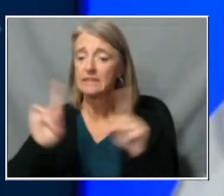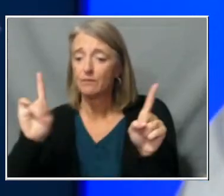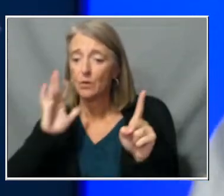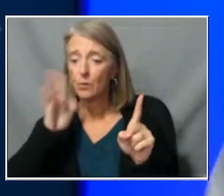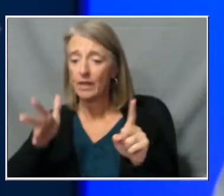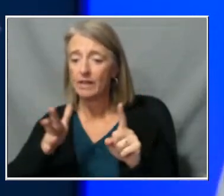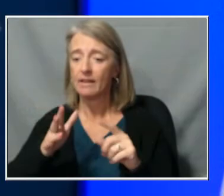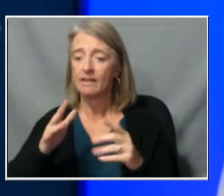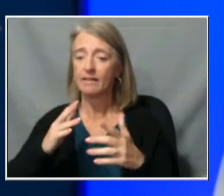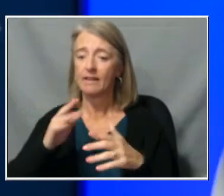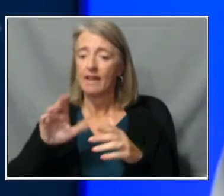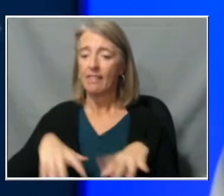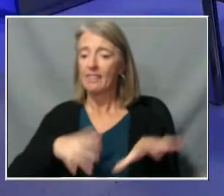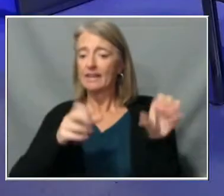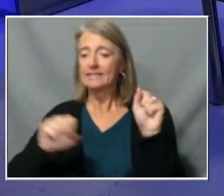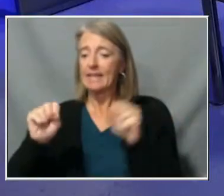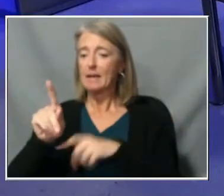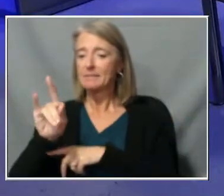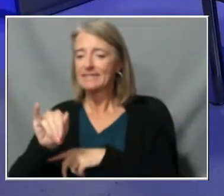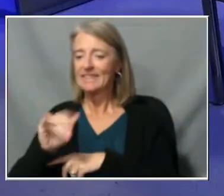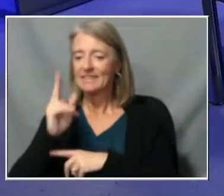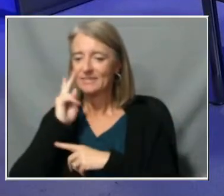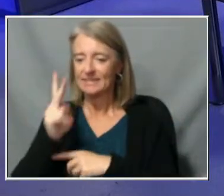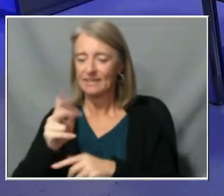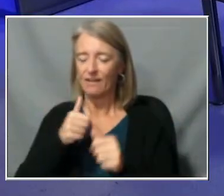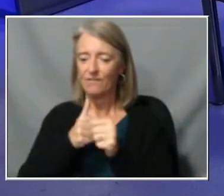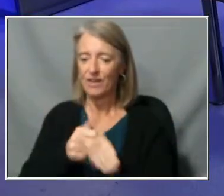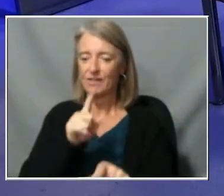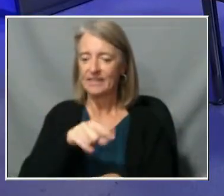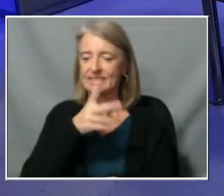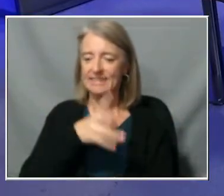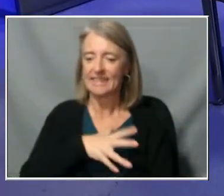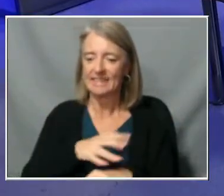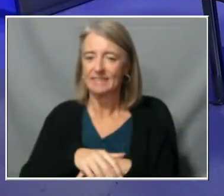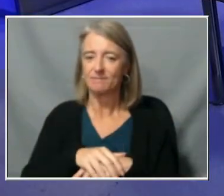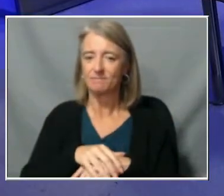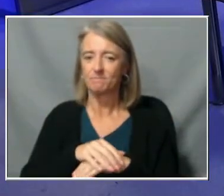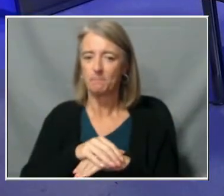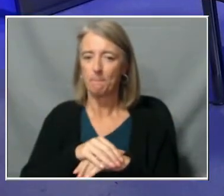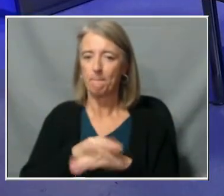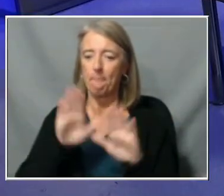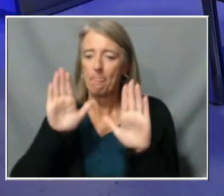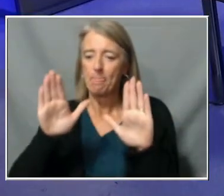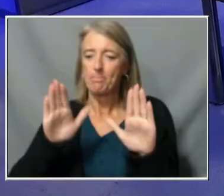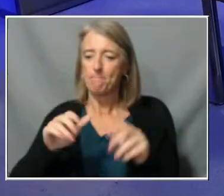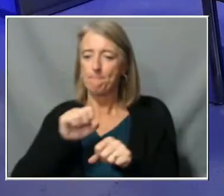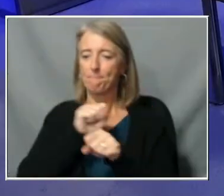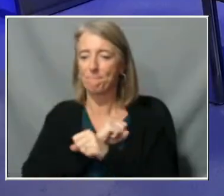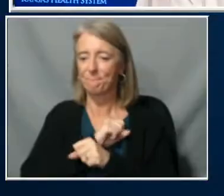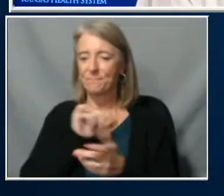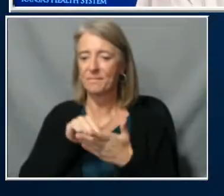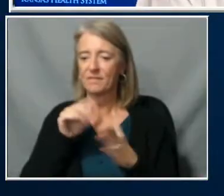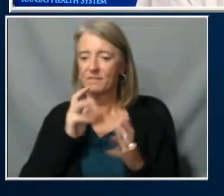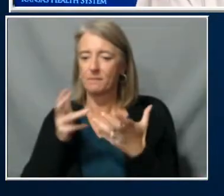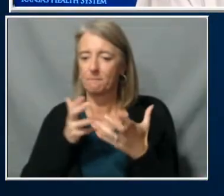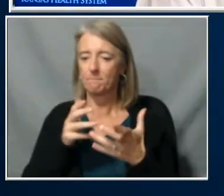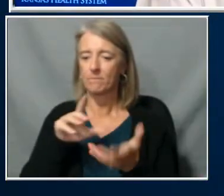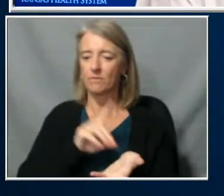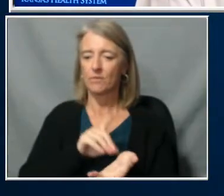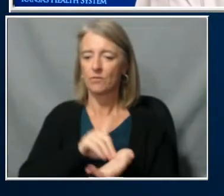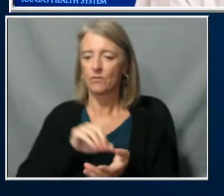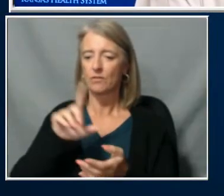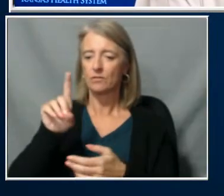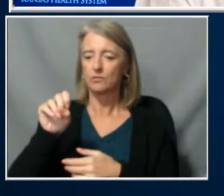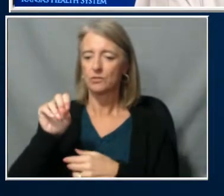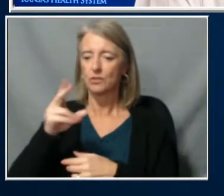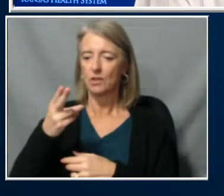take up skiing. Right, then you're going to follow this lady, right? Great. I love this conversation. Yeah. Dr. Hawkinson, how are you